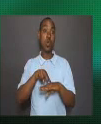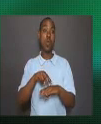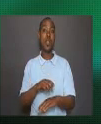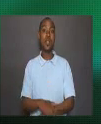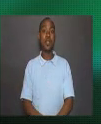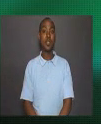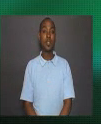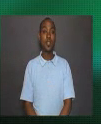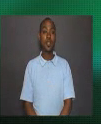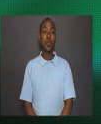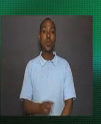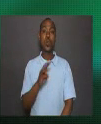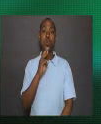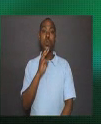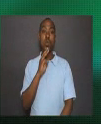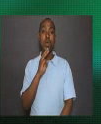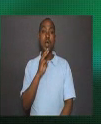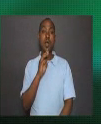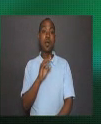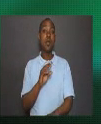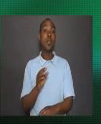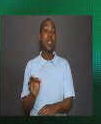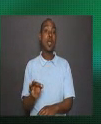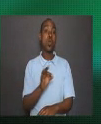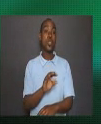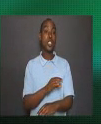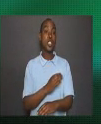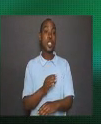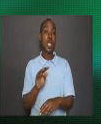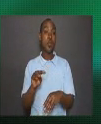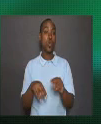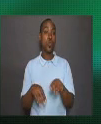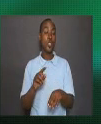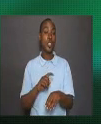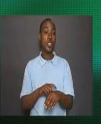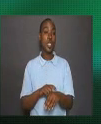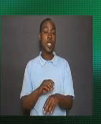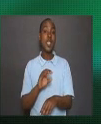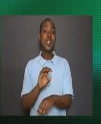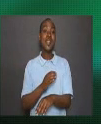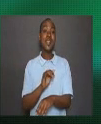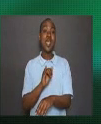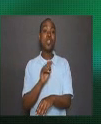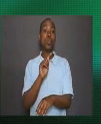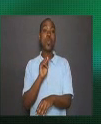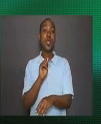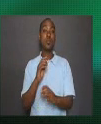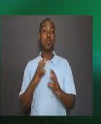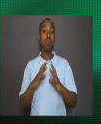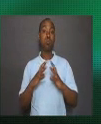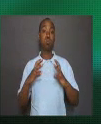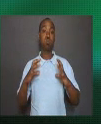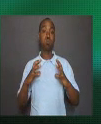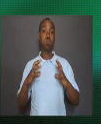Water that moves into plant cells causes the cytoplasm to swell and